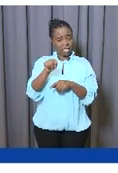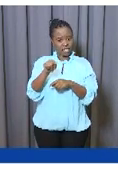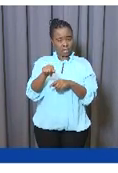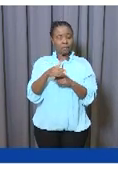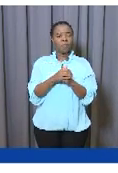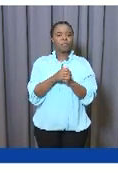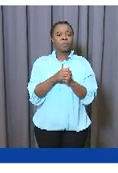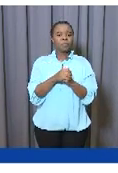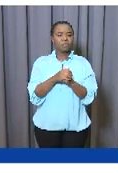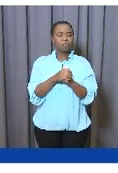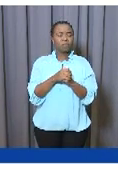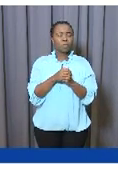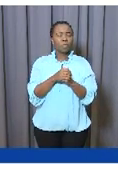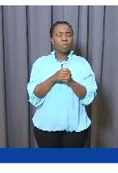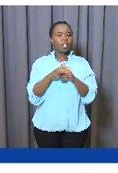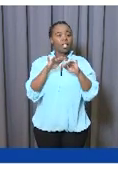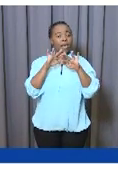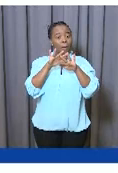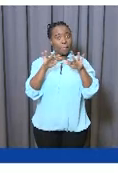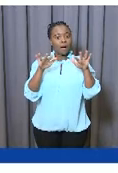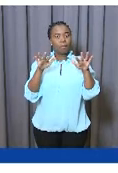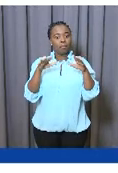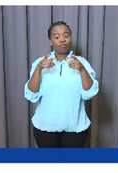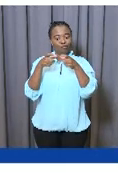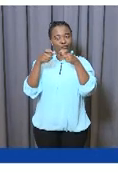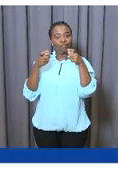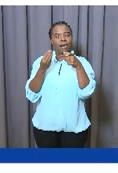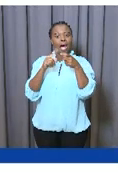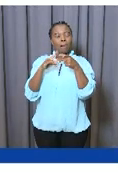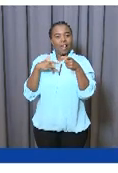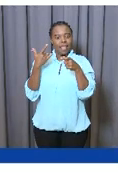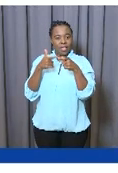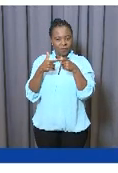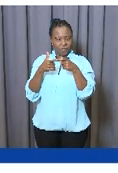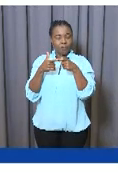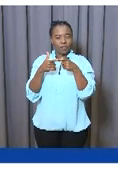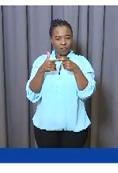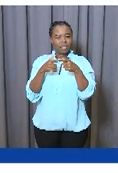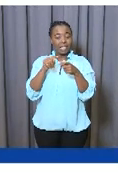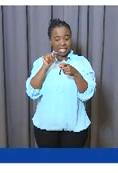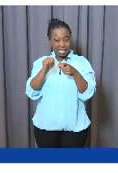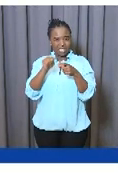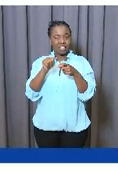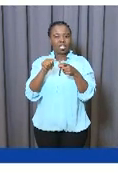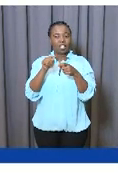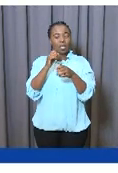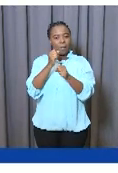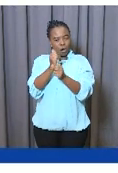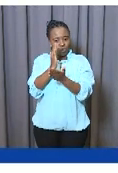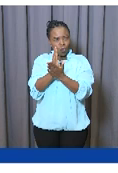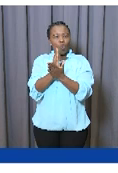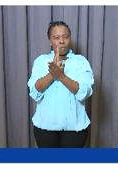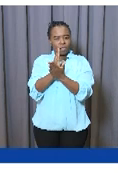there are where large numbers of people live. And they will put, that's where the potential for putting lots of